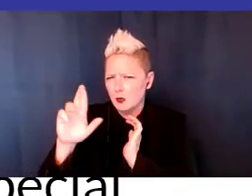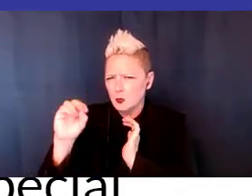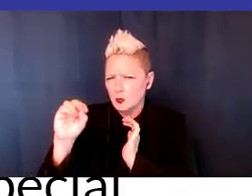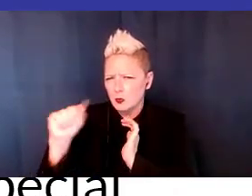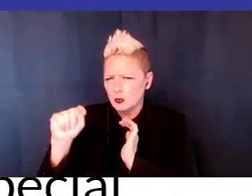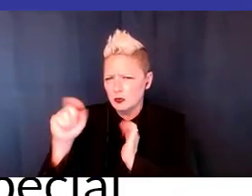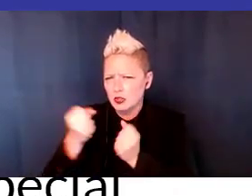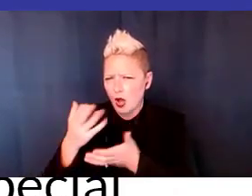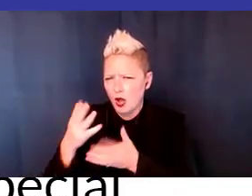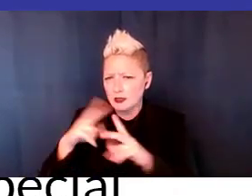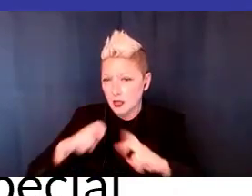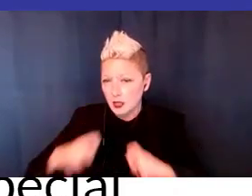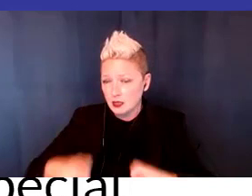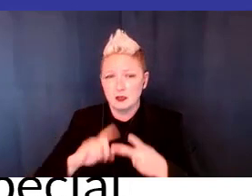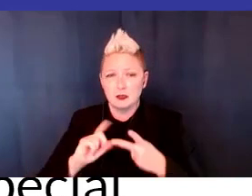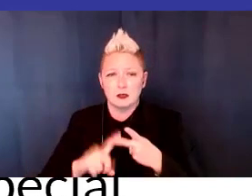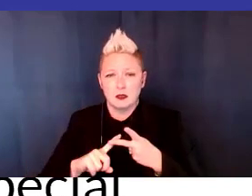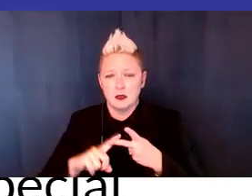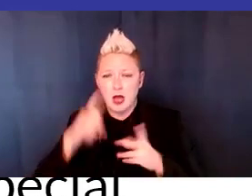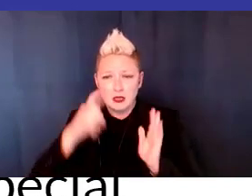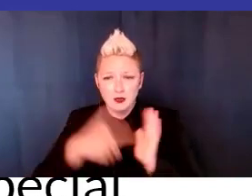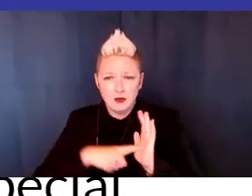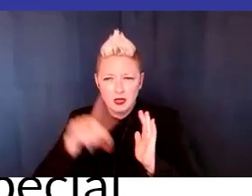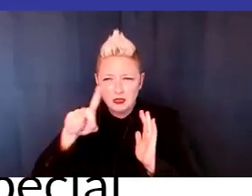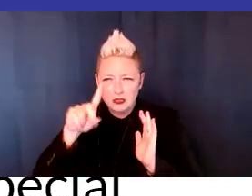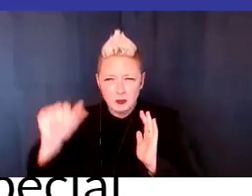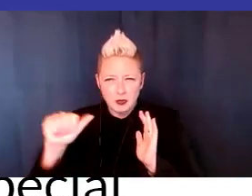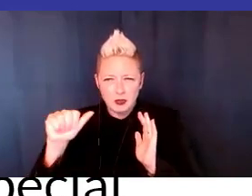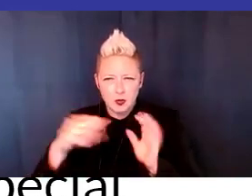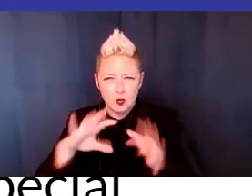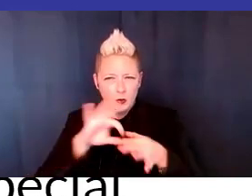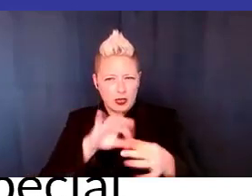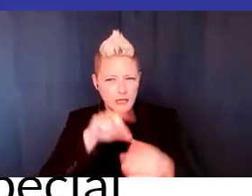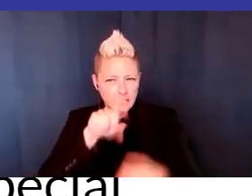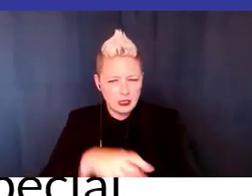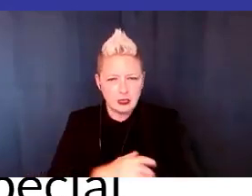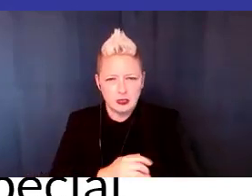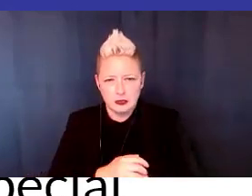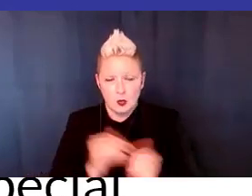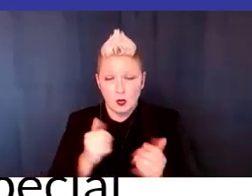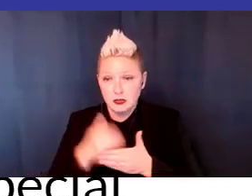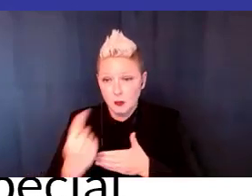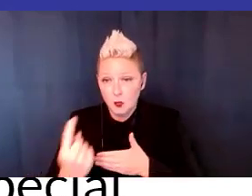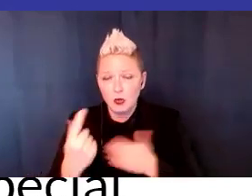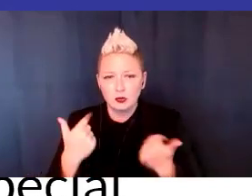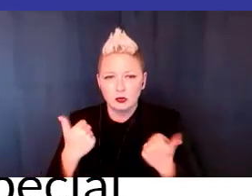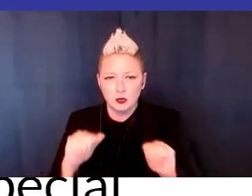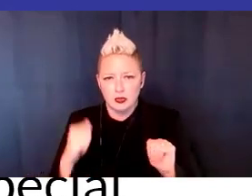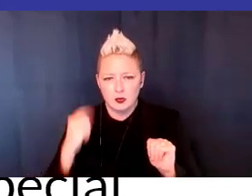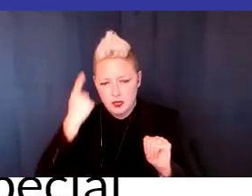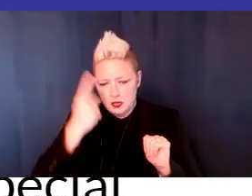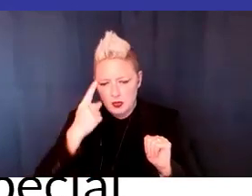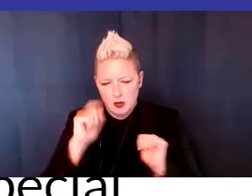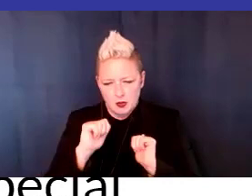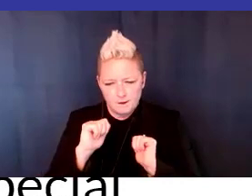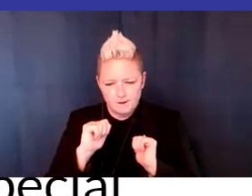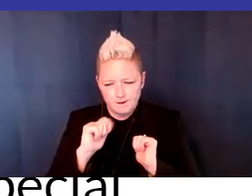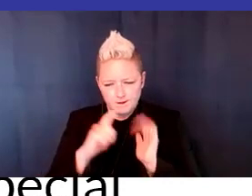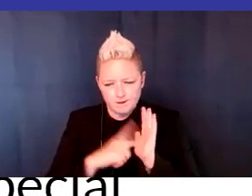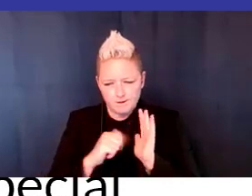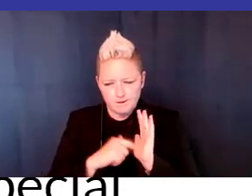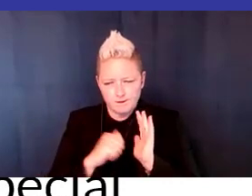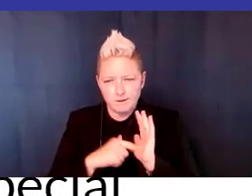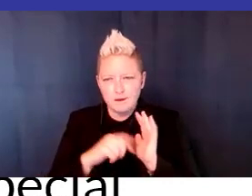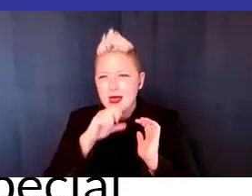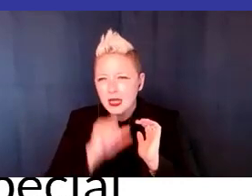and identifying disability-related needs, or even at step 1, when we're trying to think about what are the age